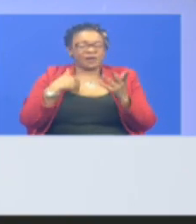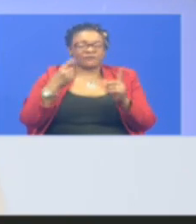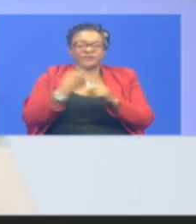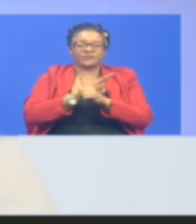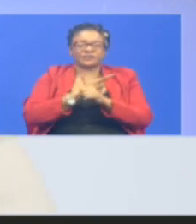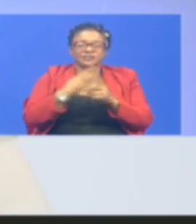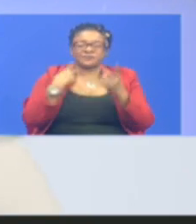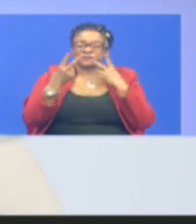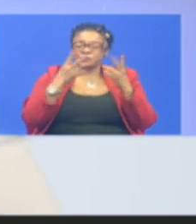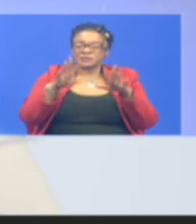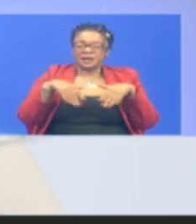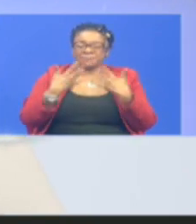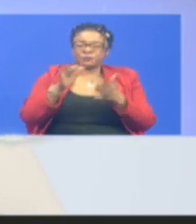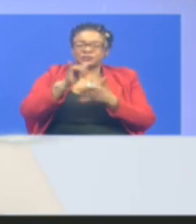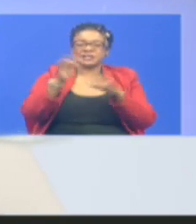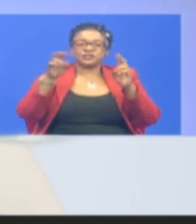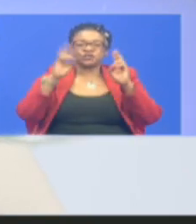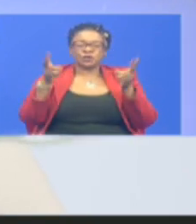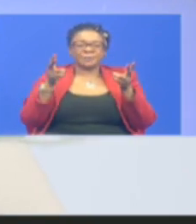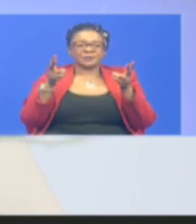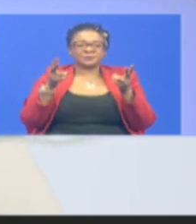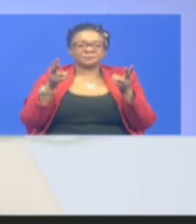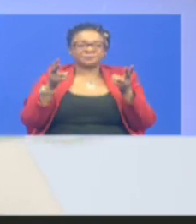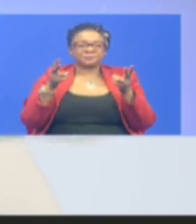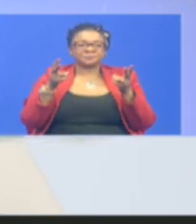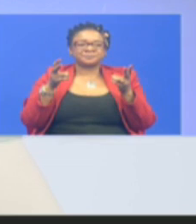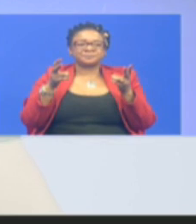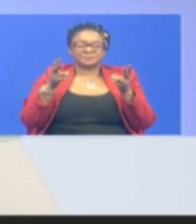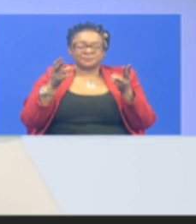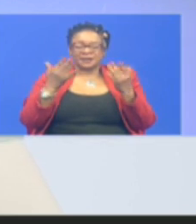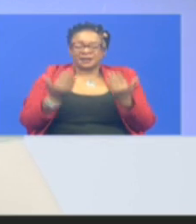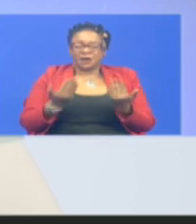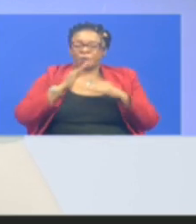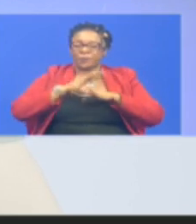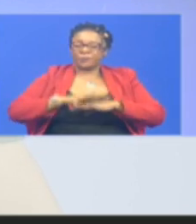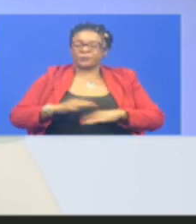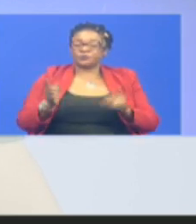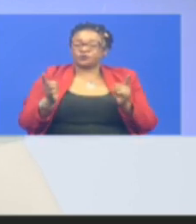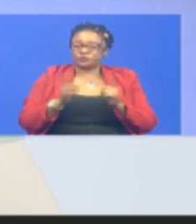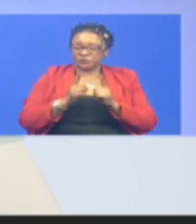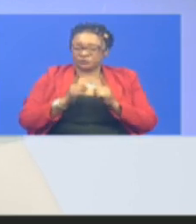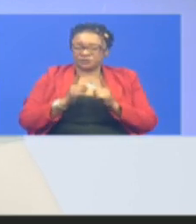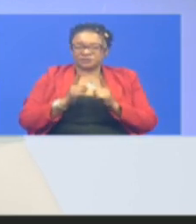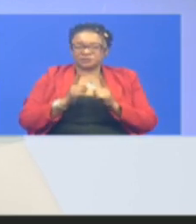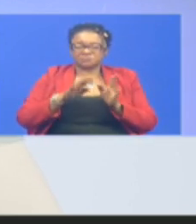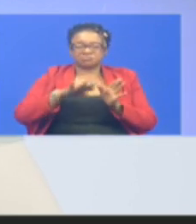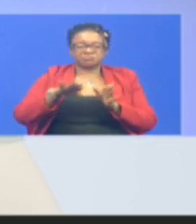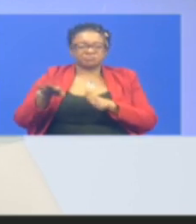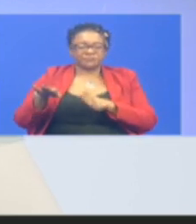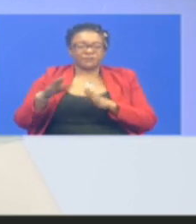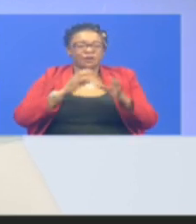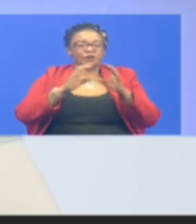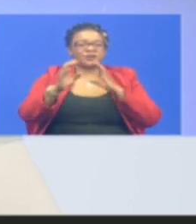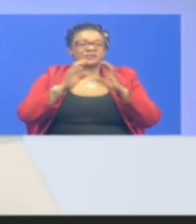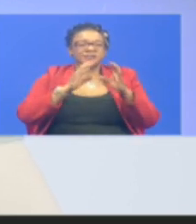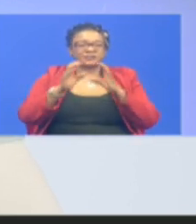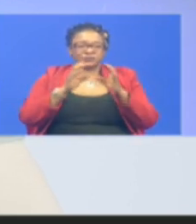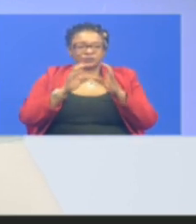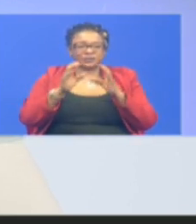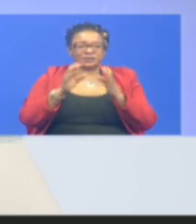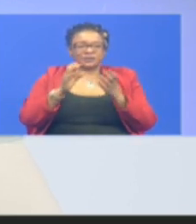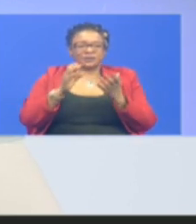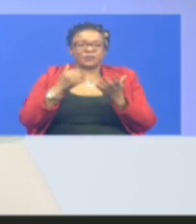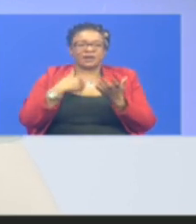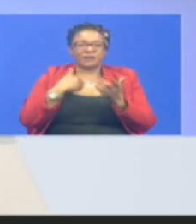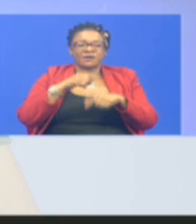this key topic. All right, well, we're taking another break now away from that conversation, and it is our moment